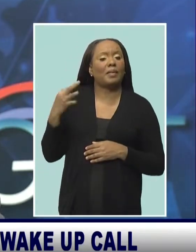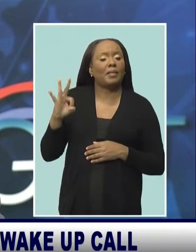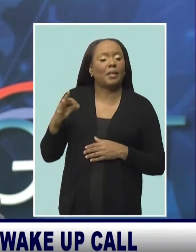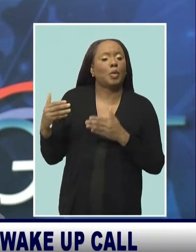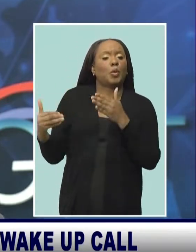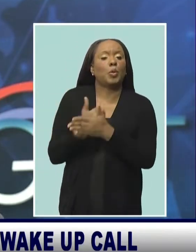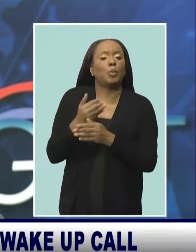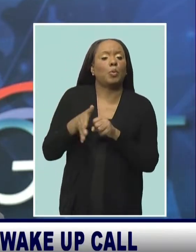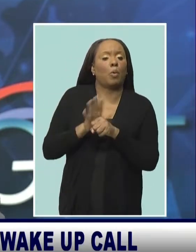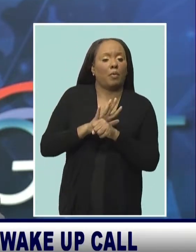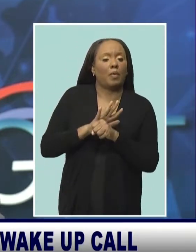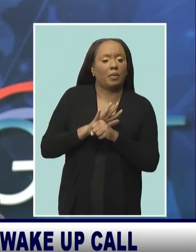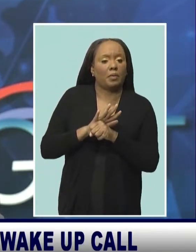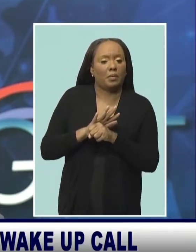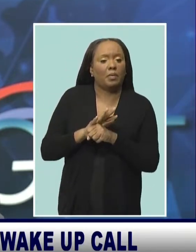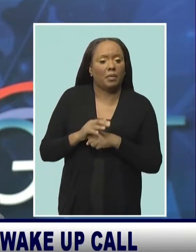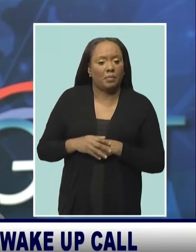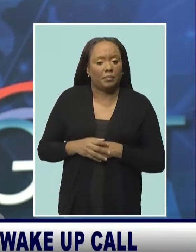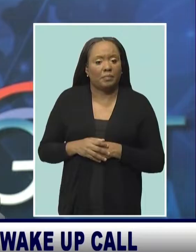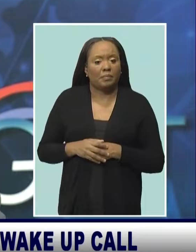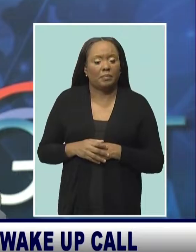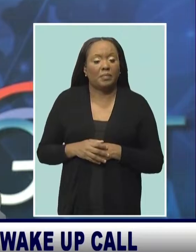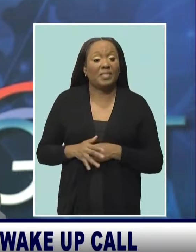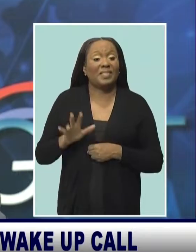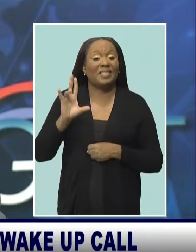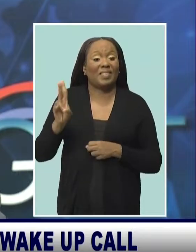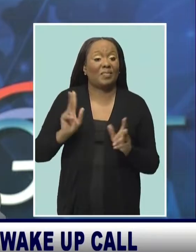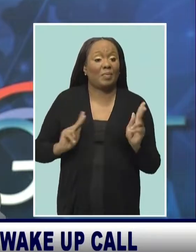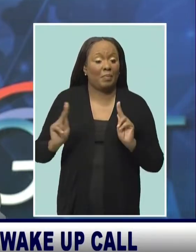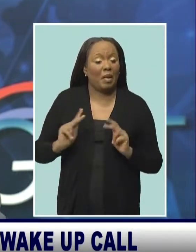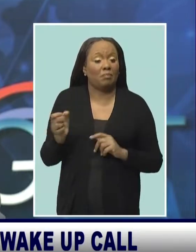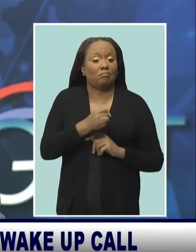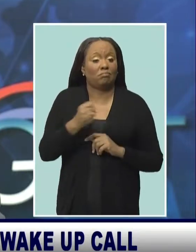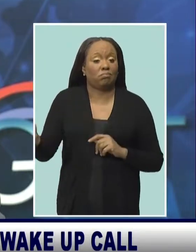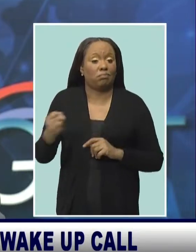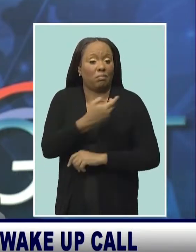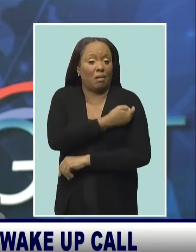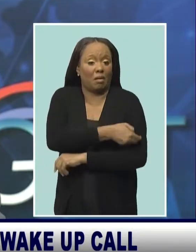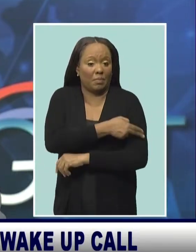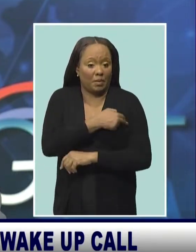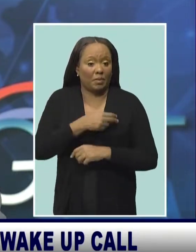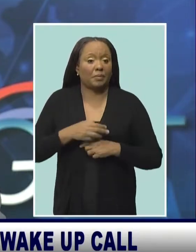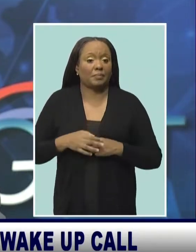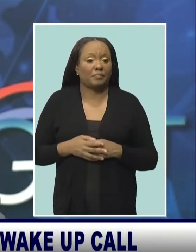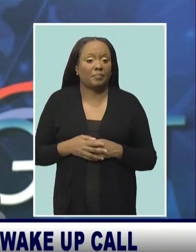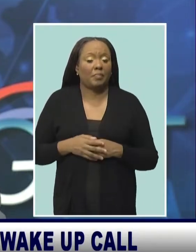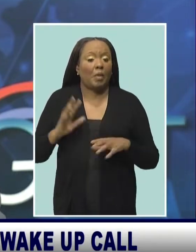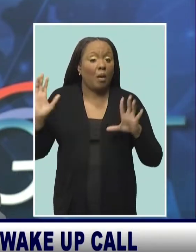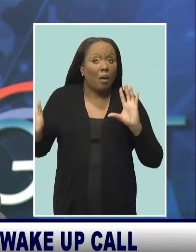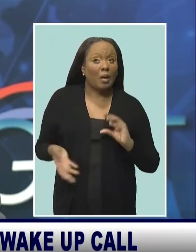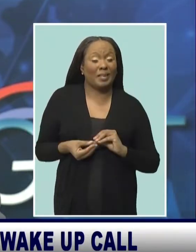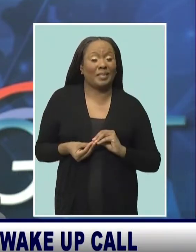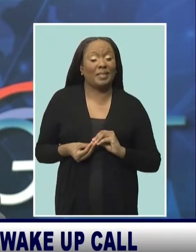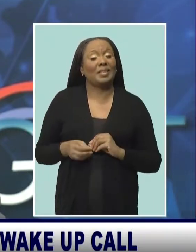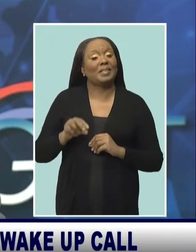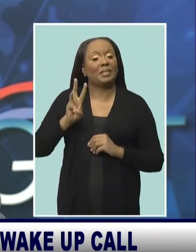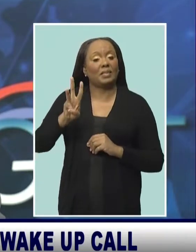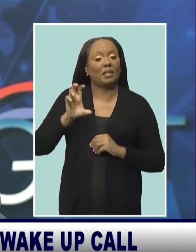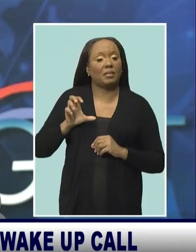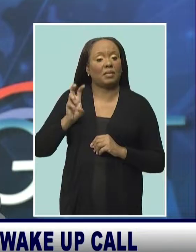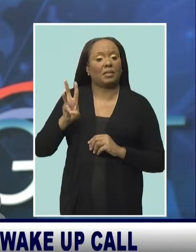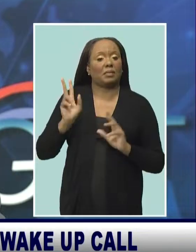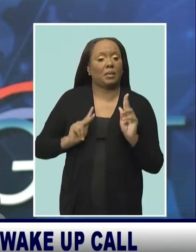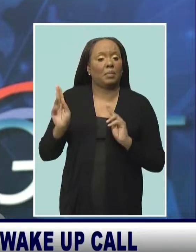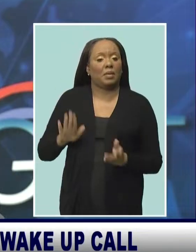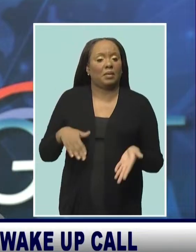Best dos Santos Public Health Laboratory. 7 of the victims have been hospitalized. To date, 606 people have